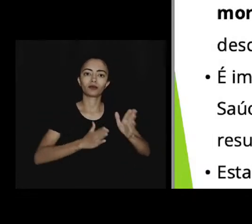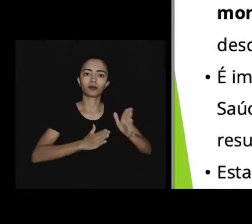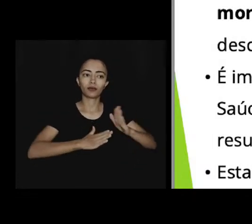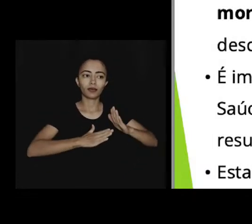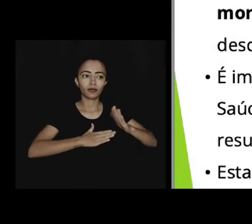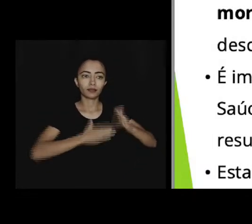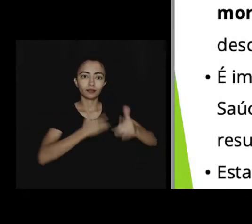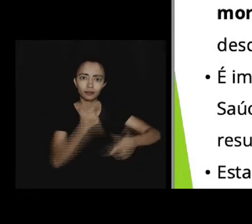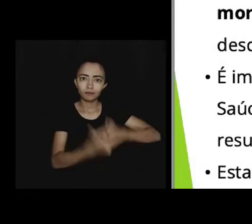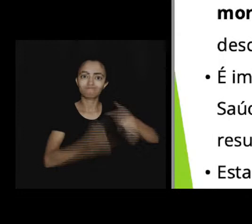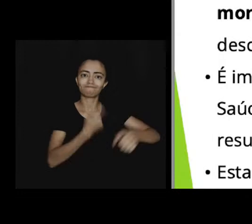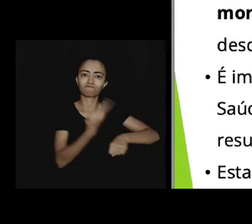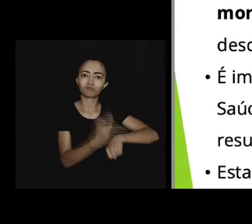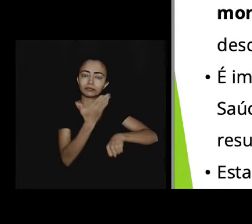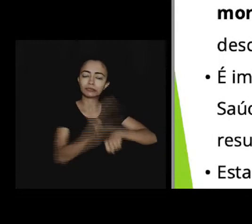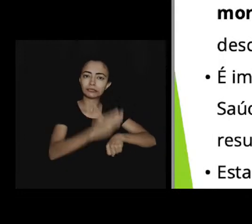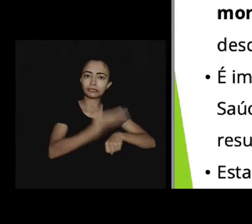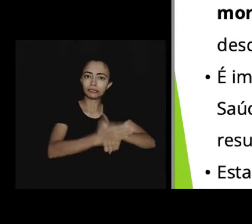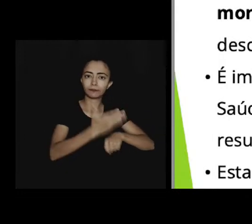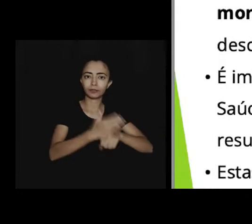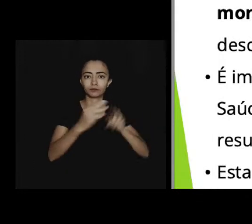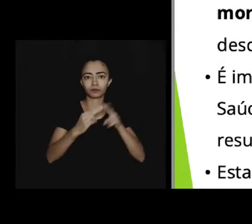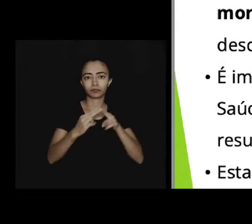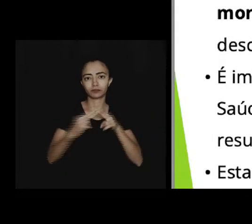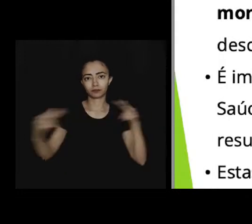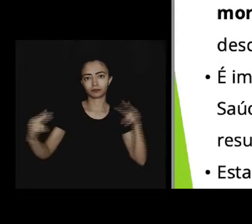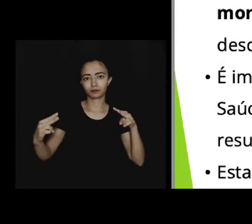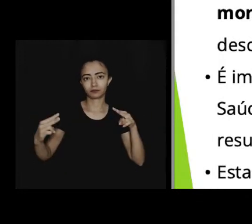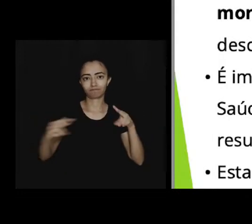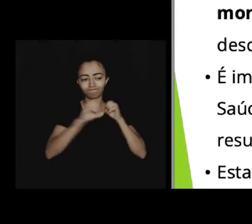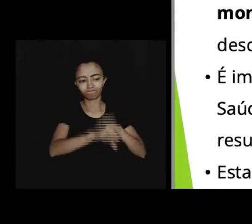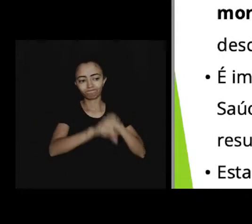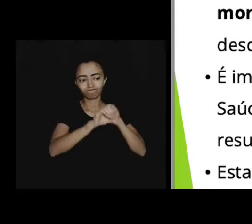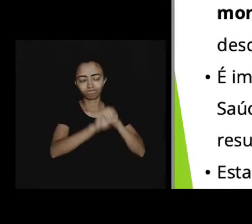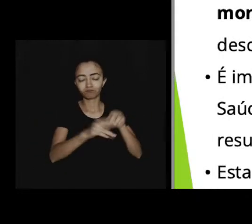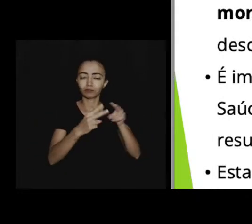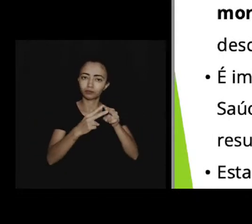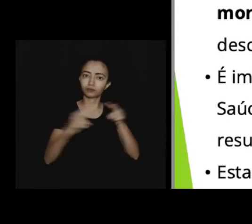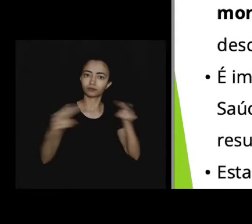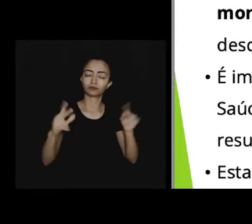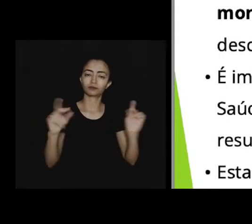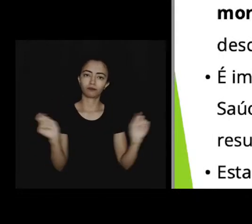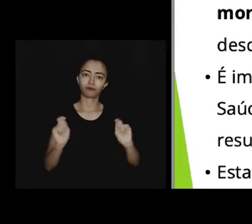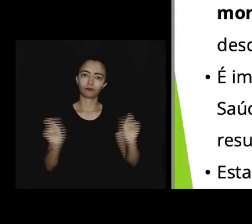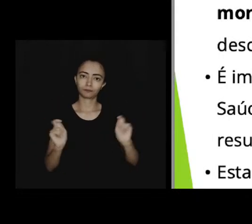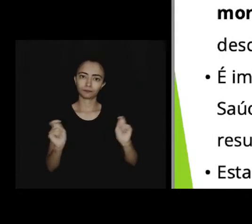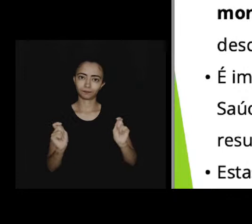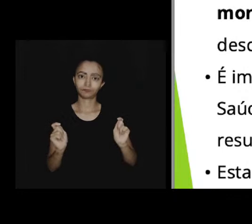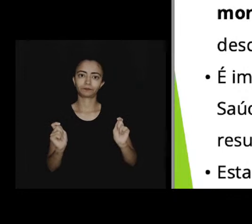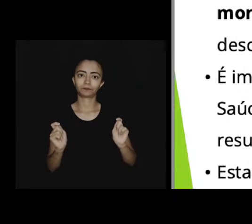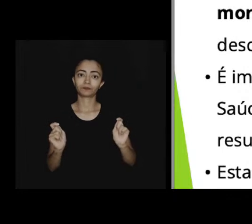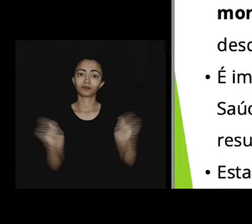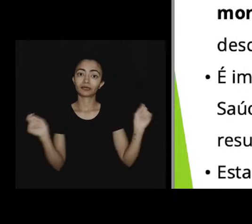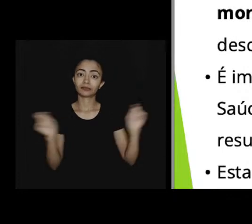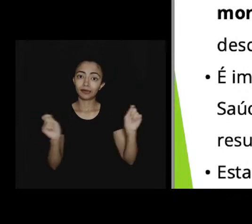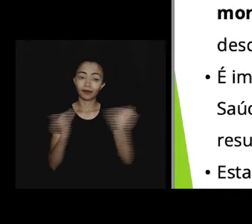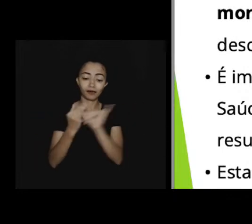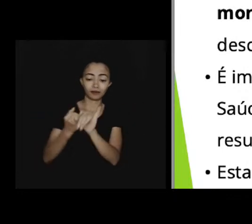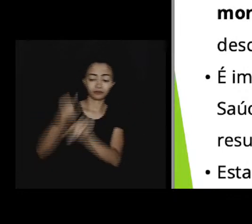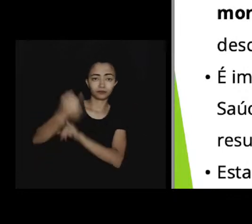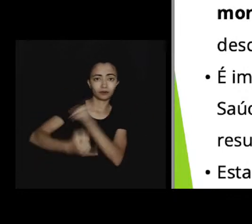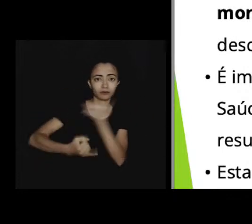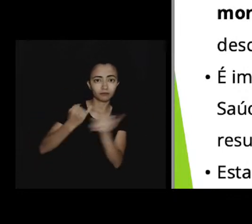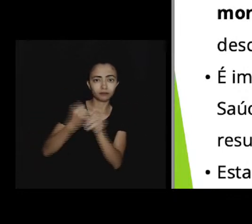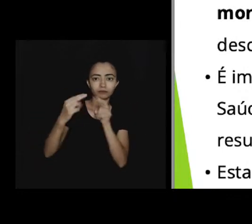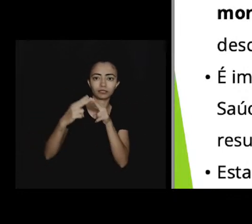do online training, and this allows for an increase in the scope of